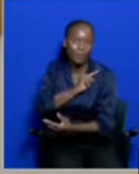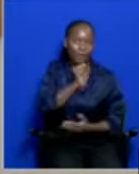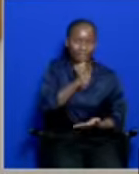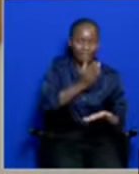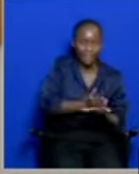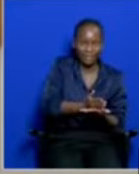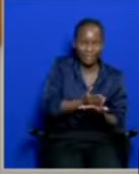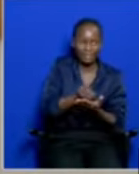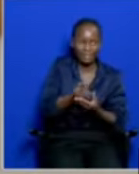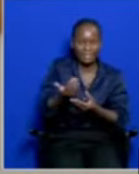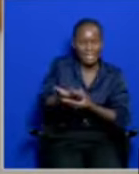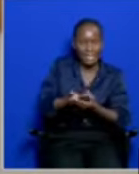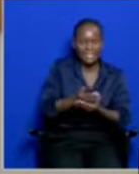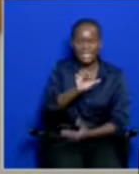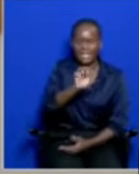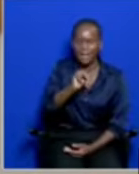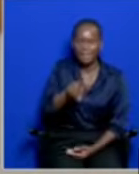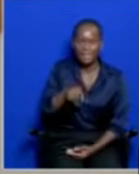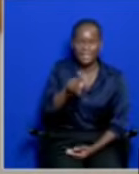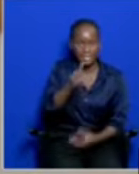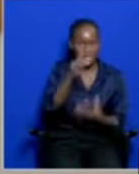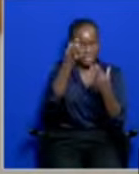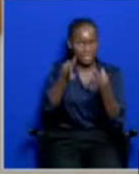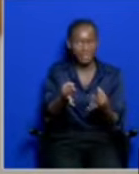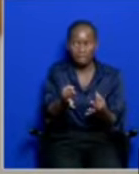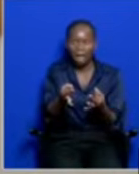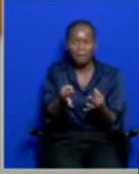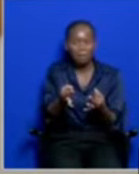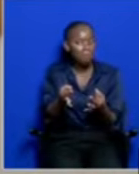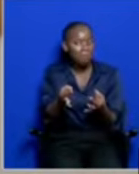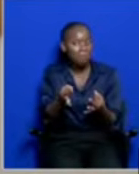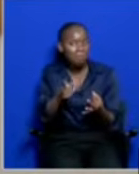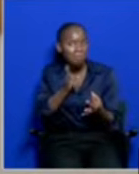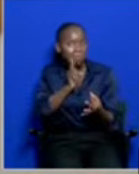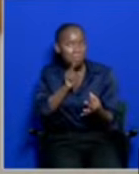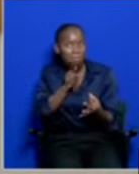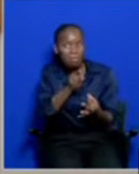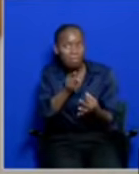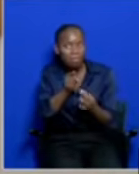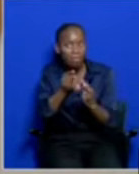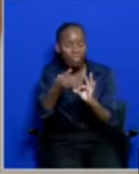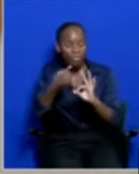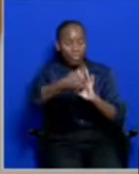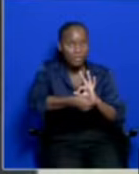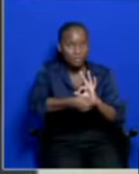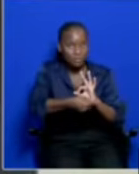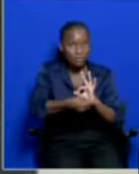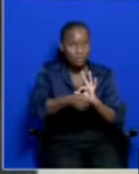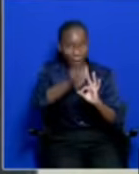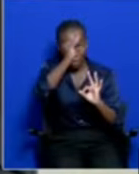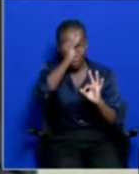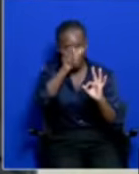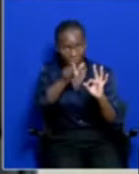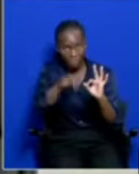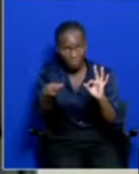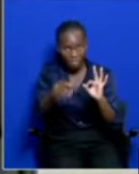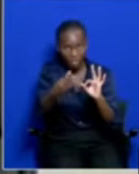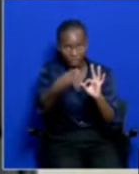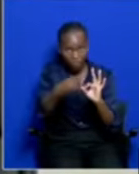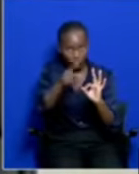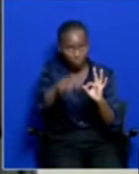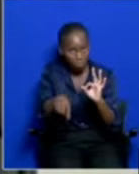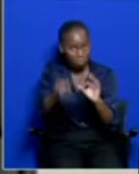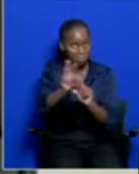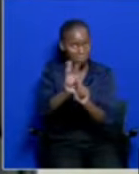would take a decision whether or not to institute disciplinary proceedings. Is that your case? Yes, it's my case.